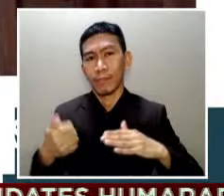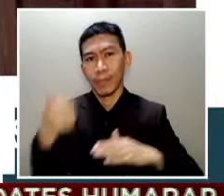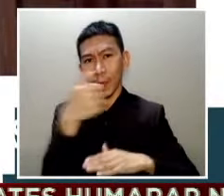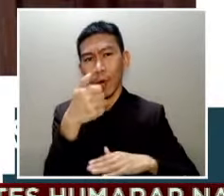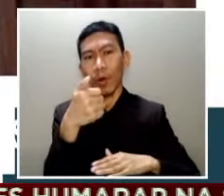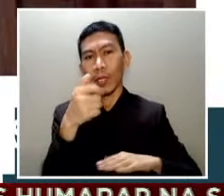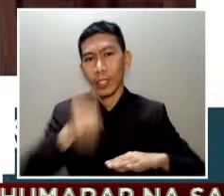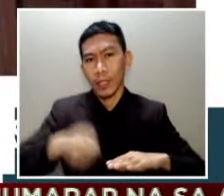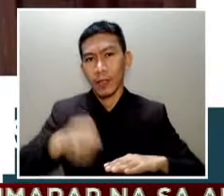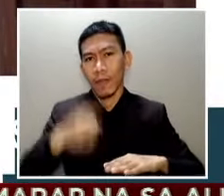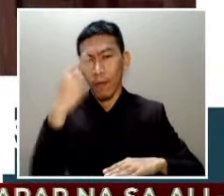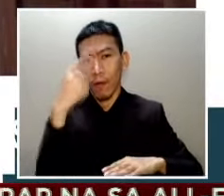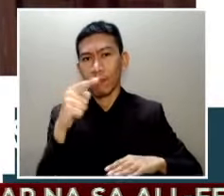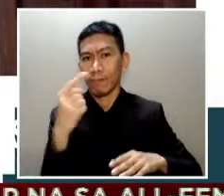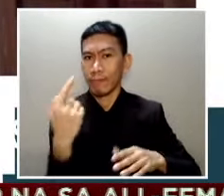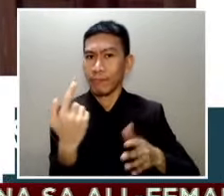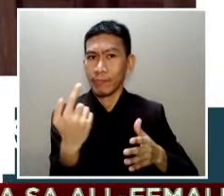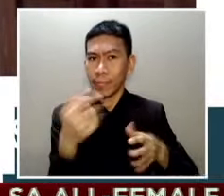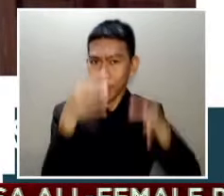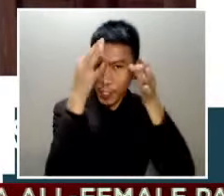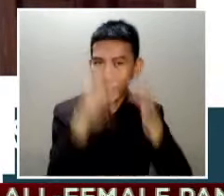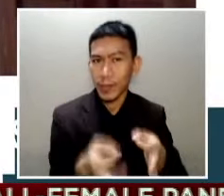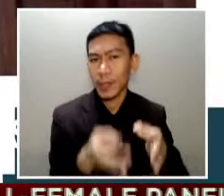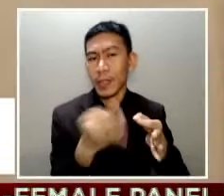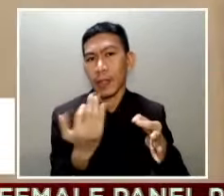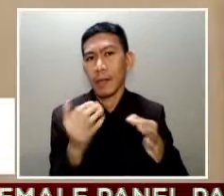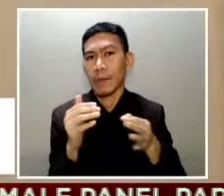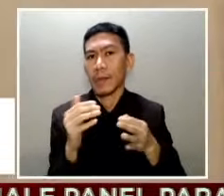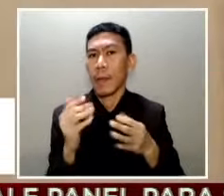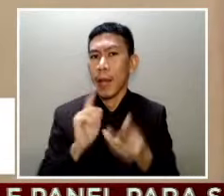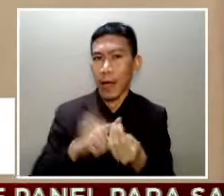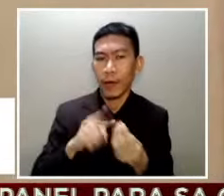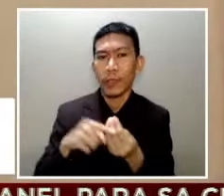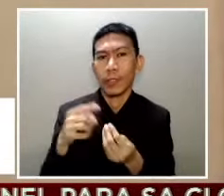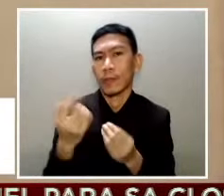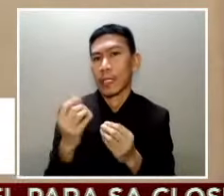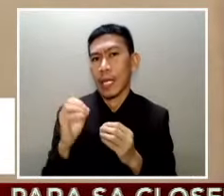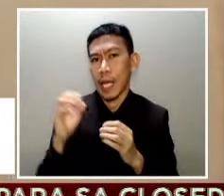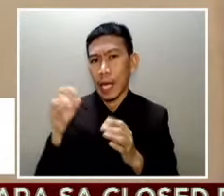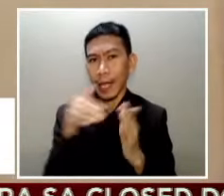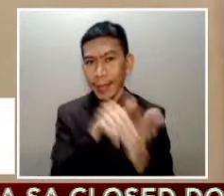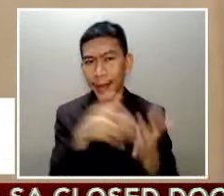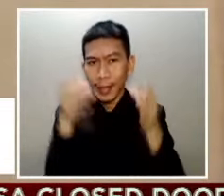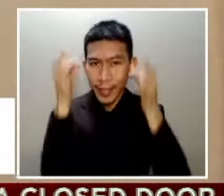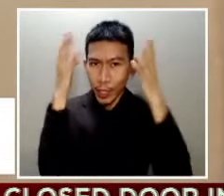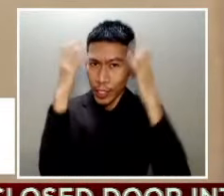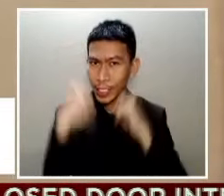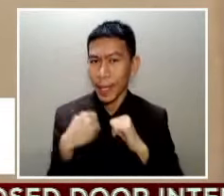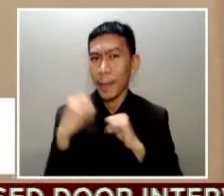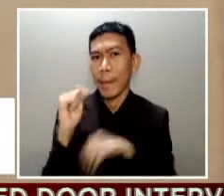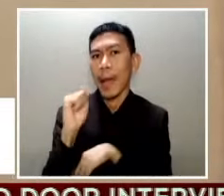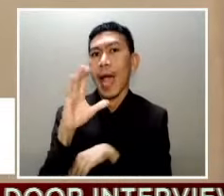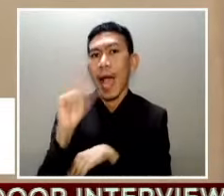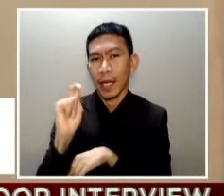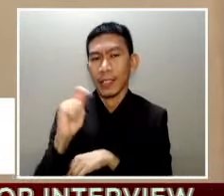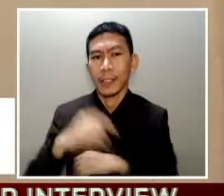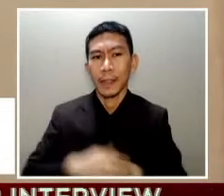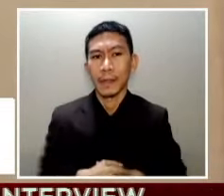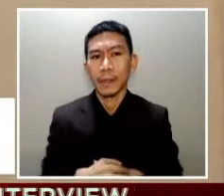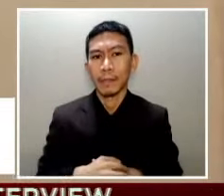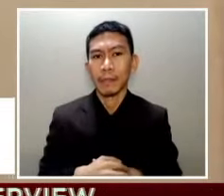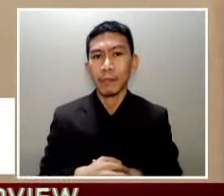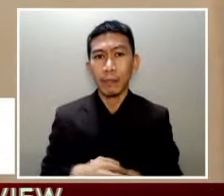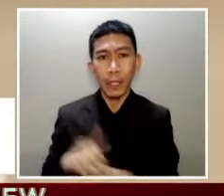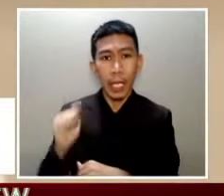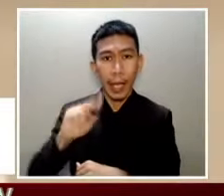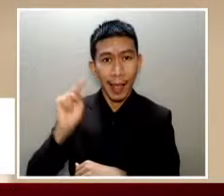petitions against the Anti-Terrorism Act of 2020 Pero kung si Interior Secretary Eduardo Año ang tatanungin posible